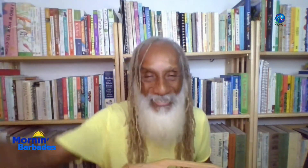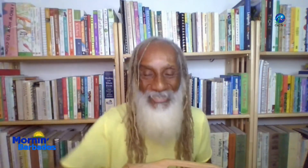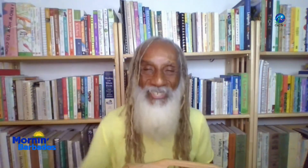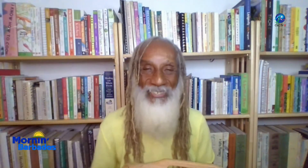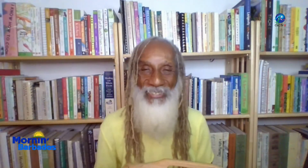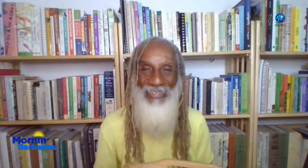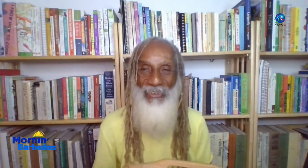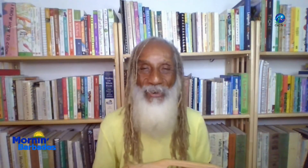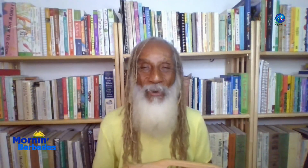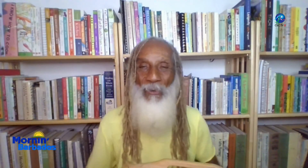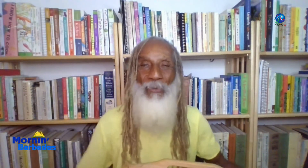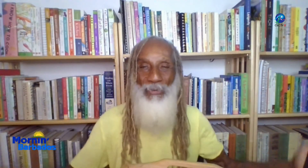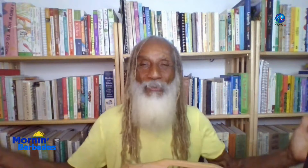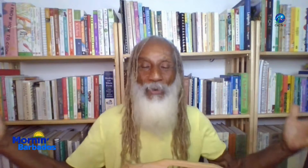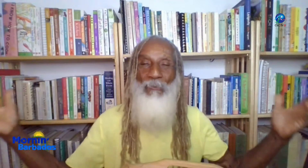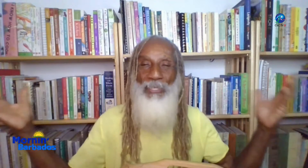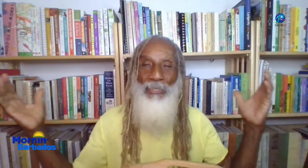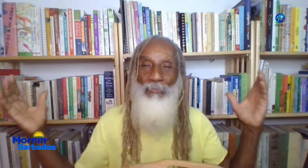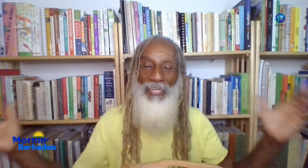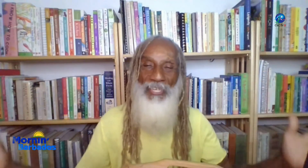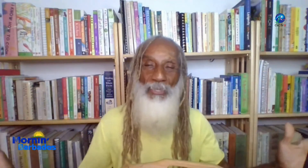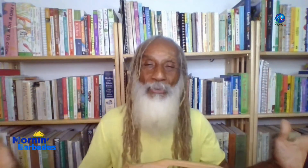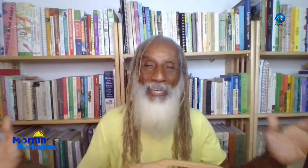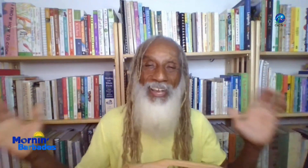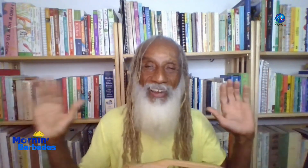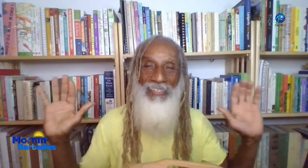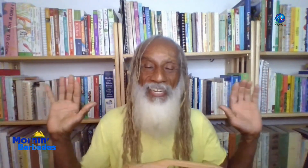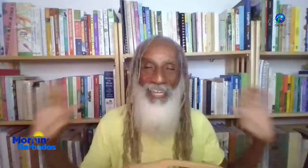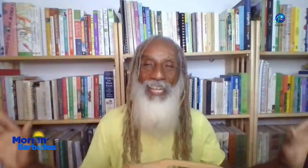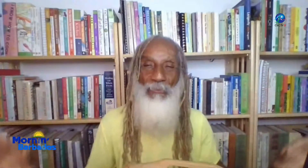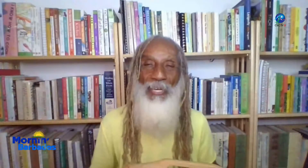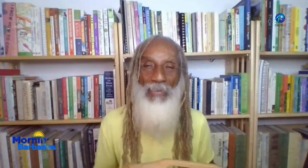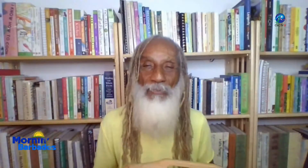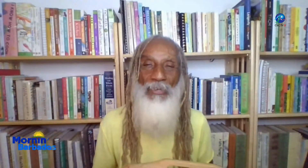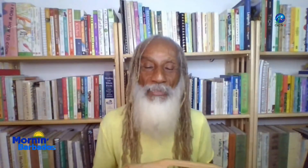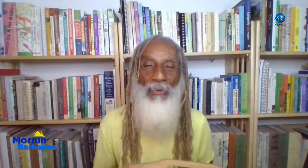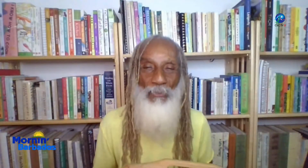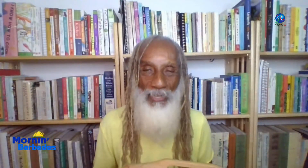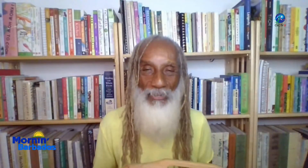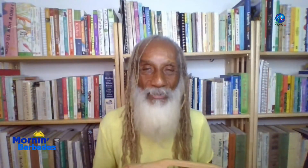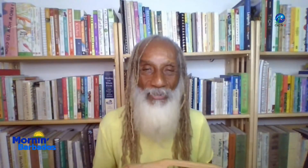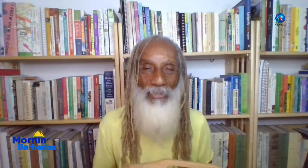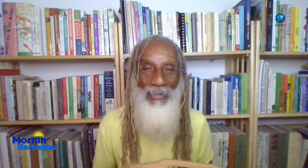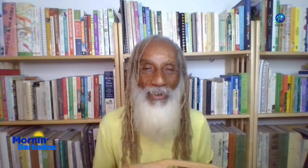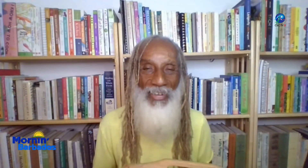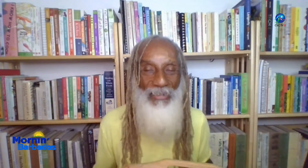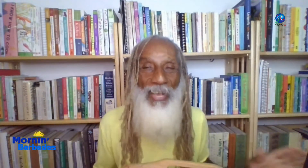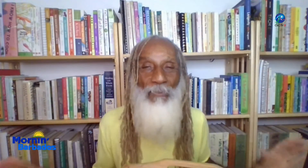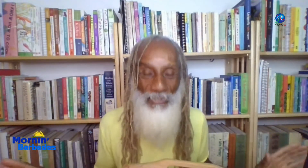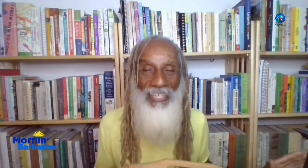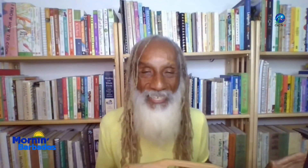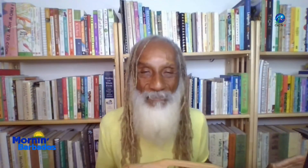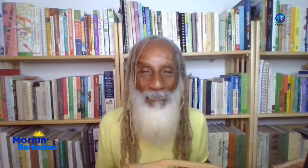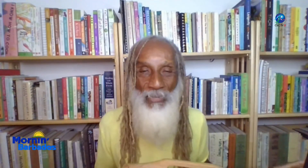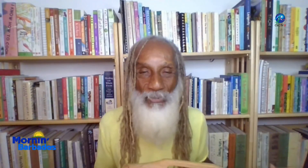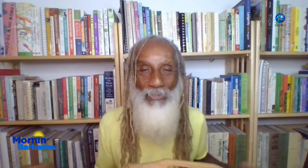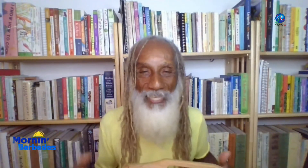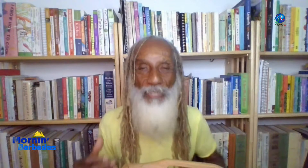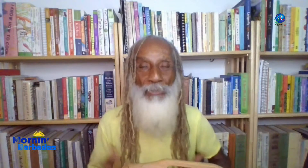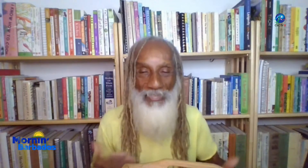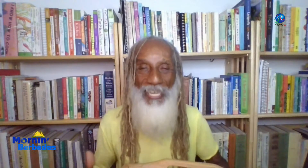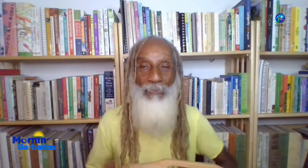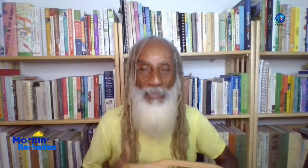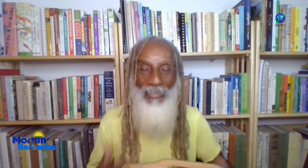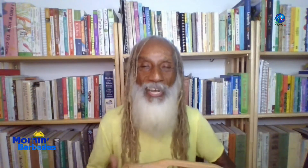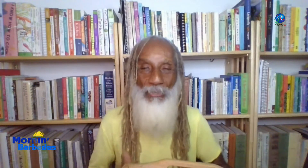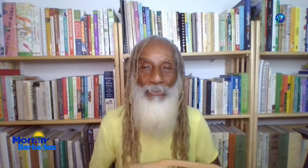500, 1,000 years ago. Yes. Look, we just went into our garden and ate whatever there was, and that was it.